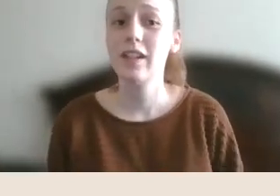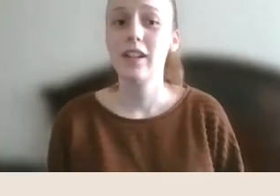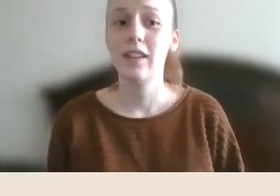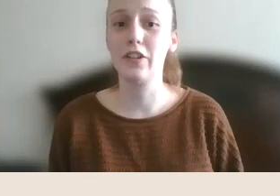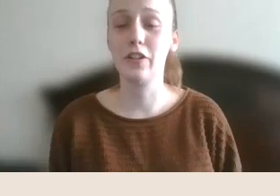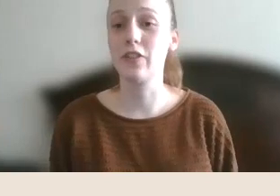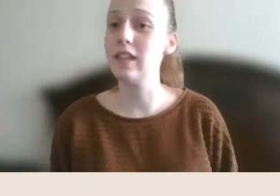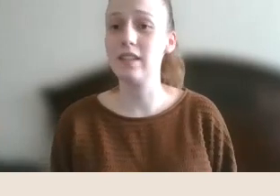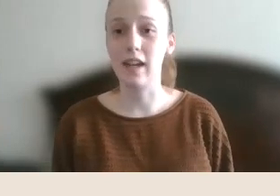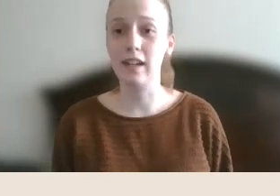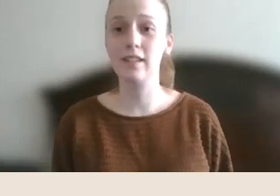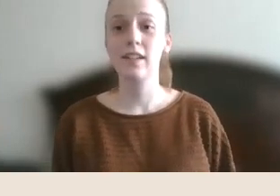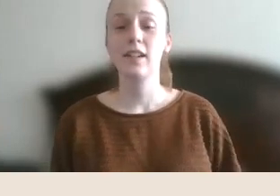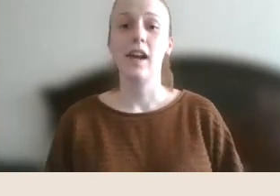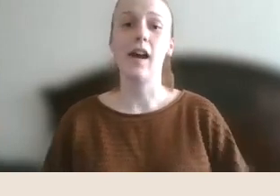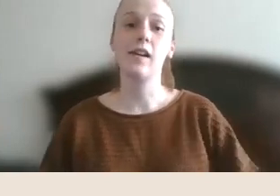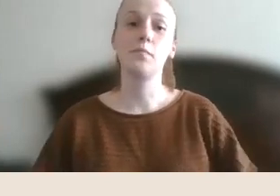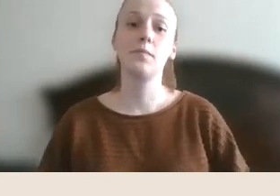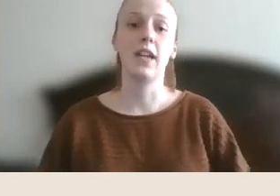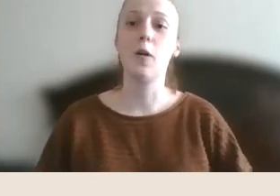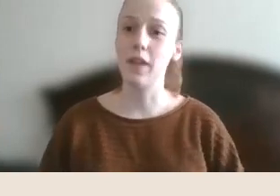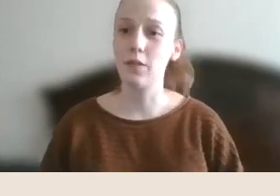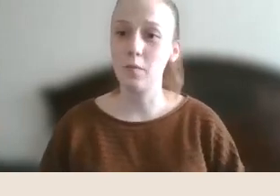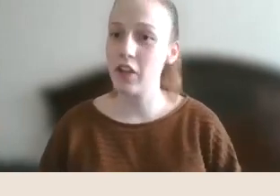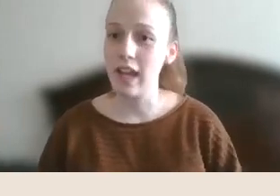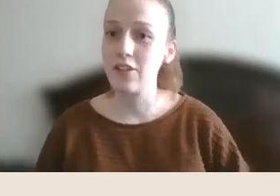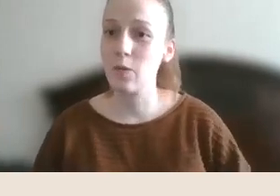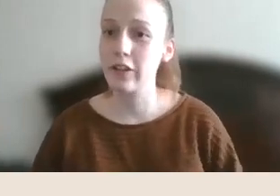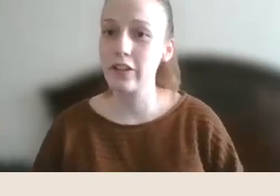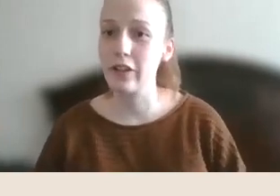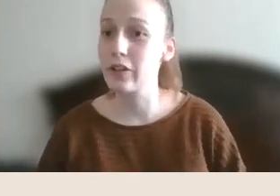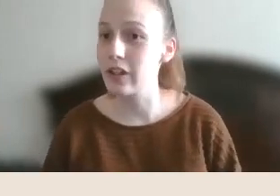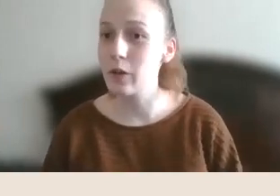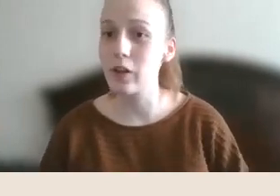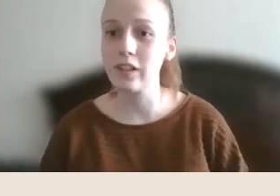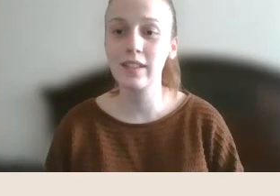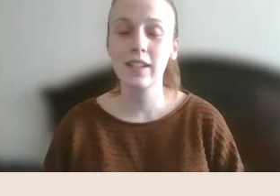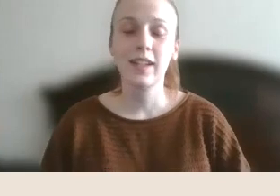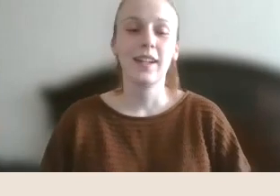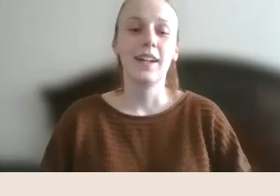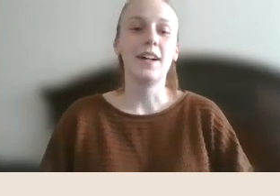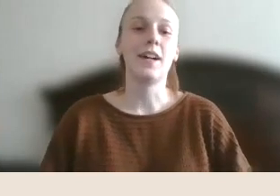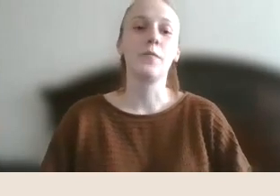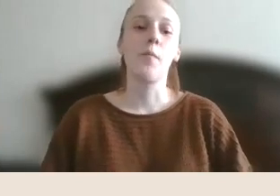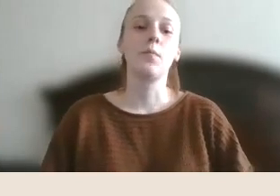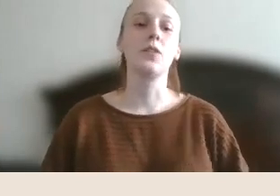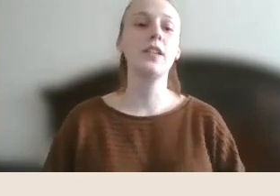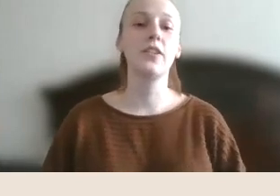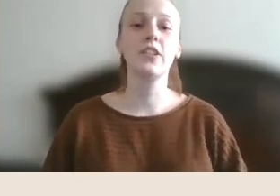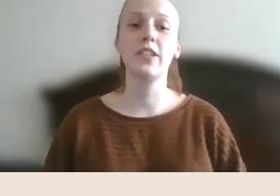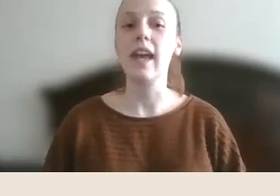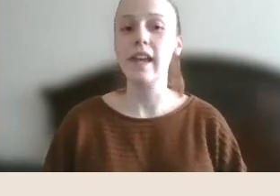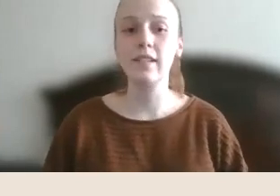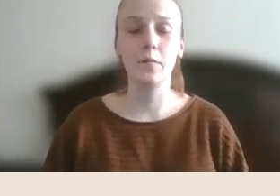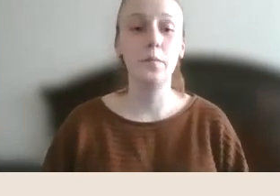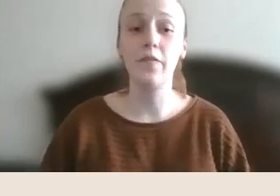teach their children these signs, to help them with communication while they're still learning words. So these